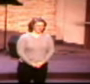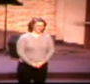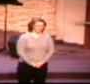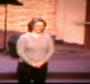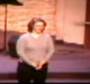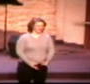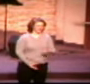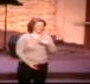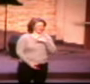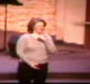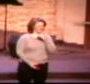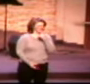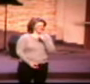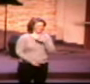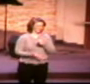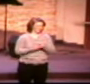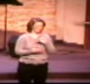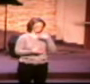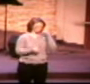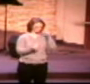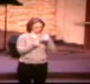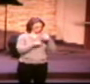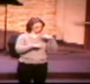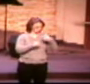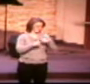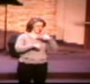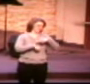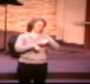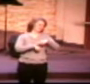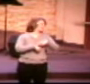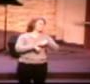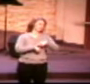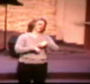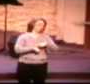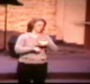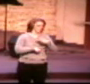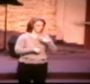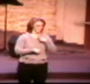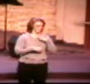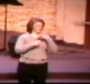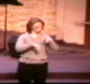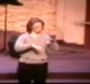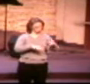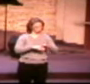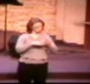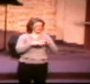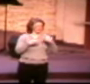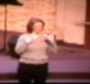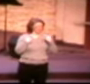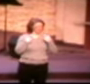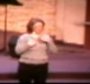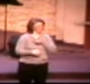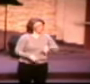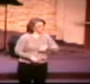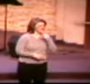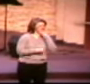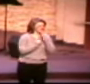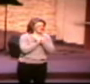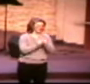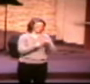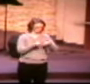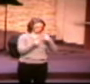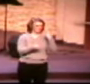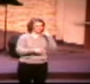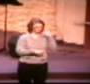I'm not sure I ever remember the first time I was at a wedding where they shared communion together, but I think it's more than